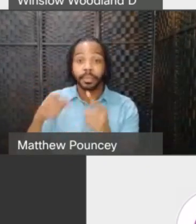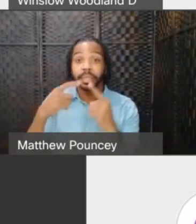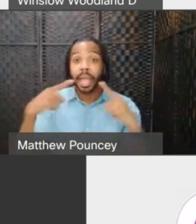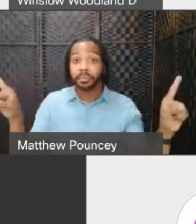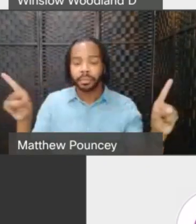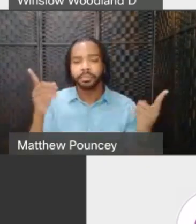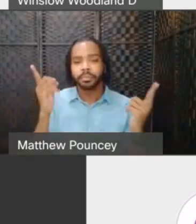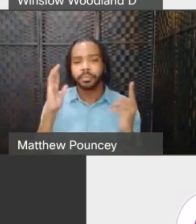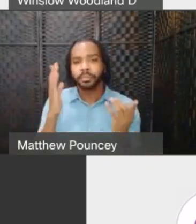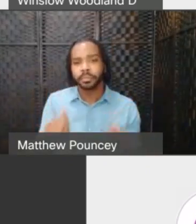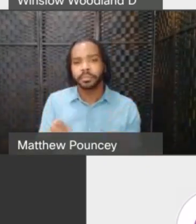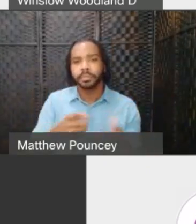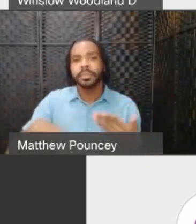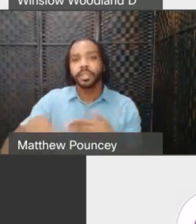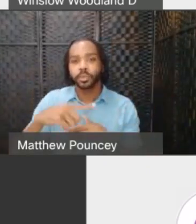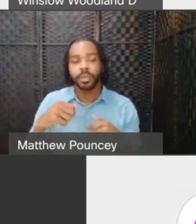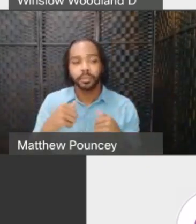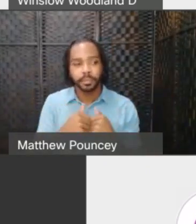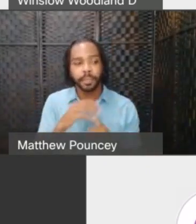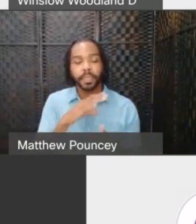week, and the